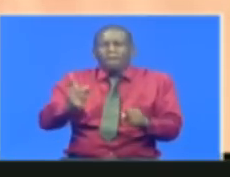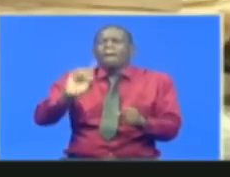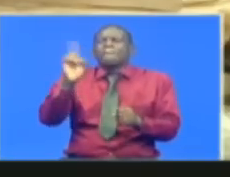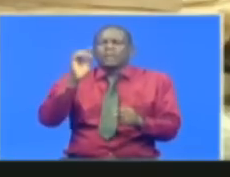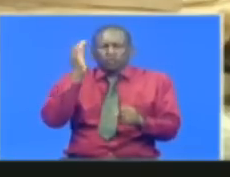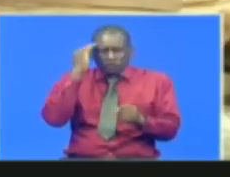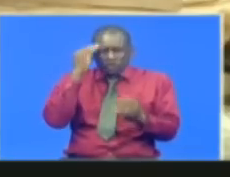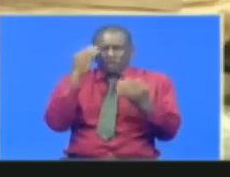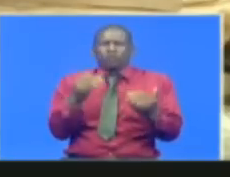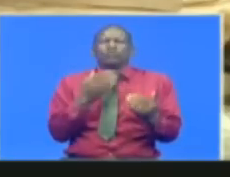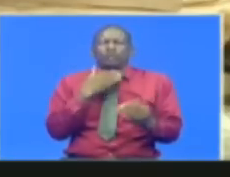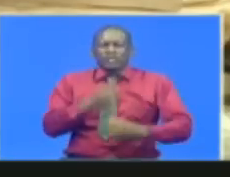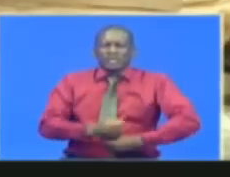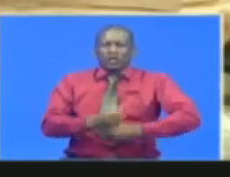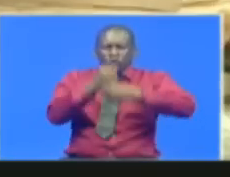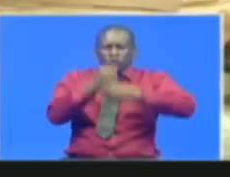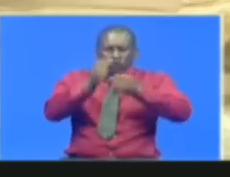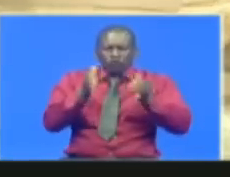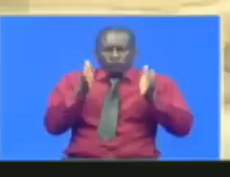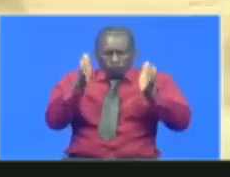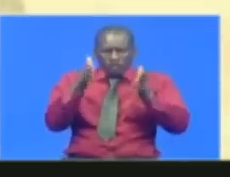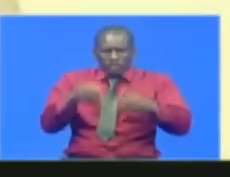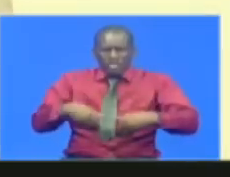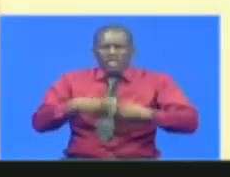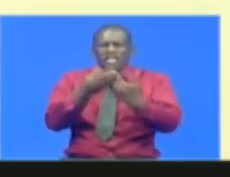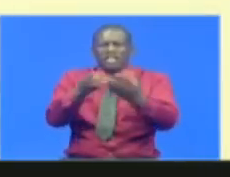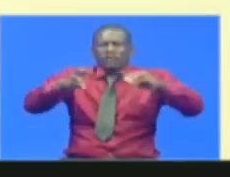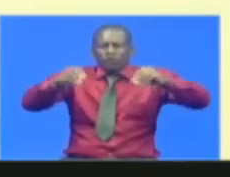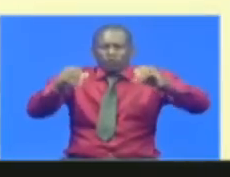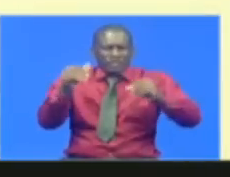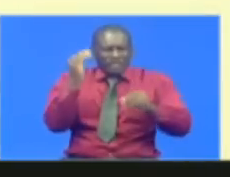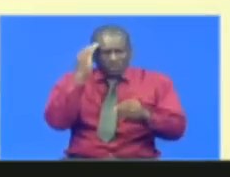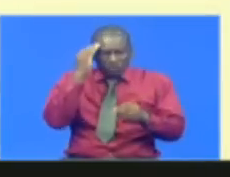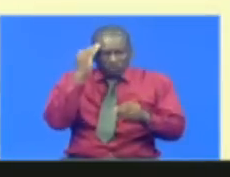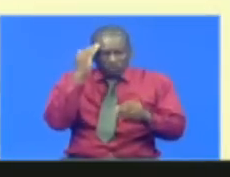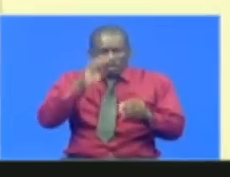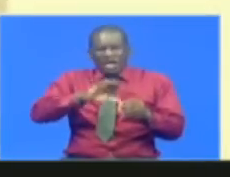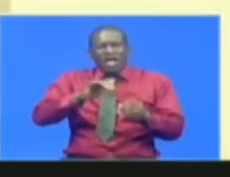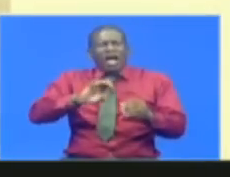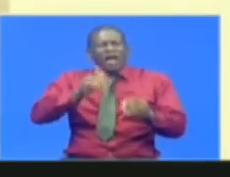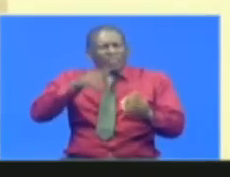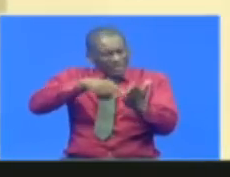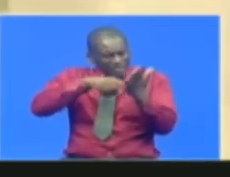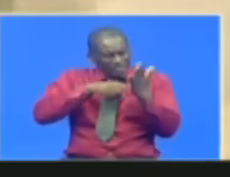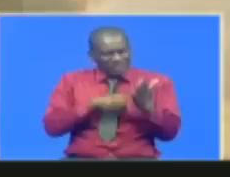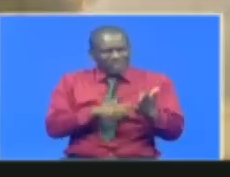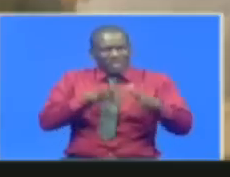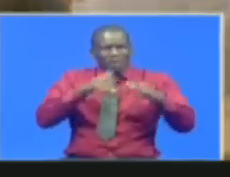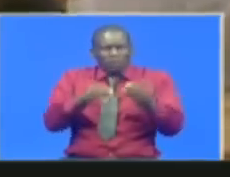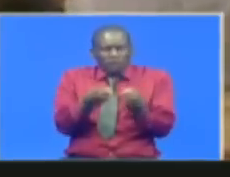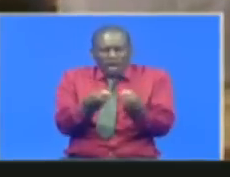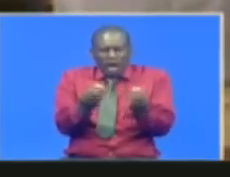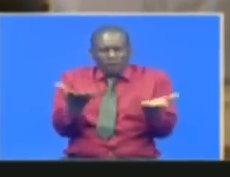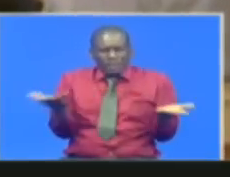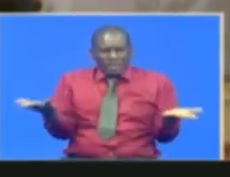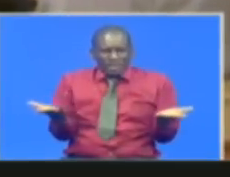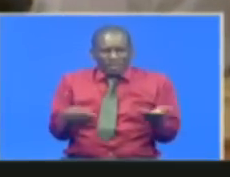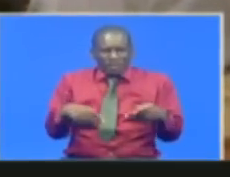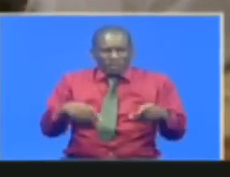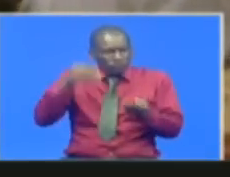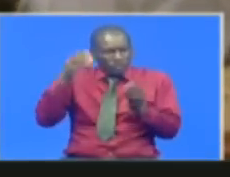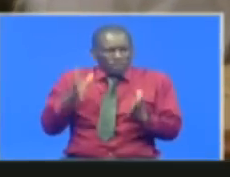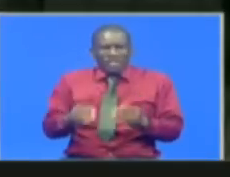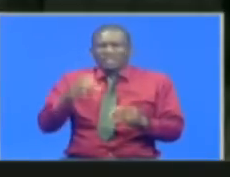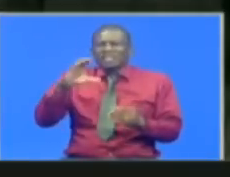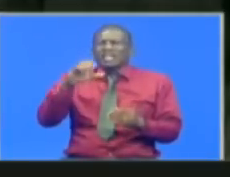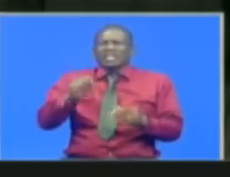the stakeholders to focus on the provision of quality education rather than emphasis on the quantity. The CS has also challenged